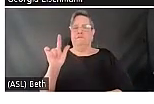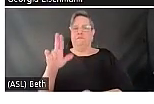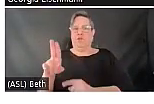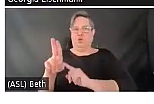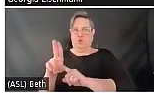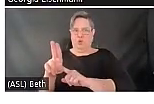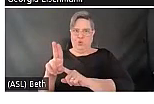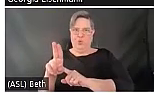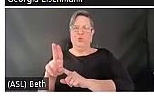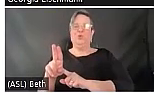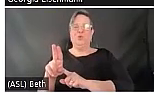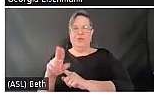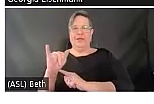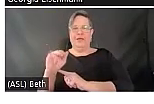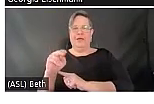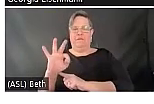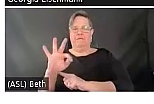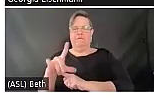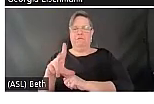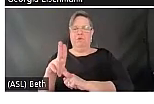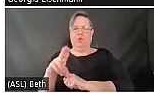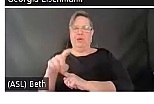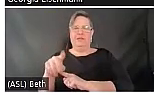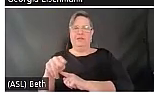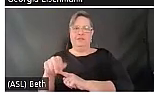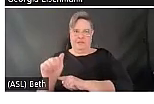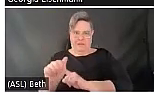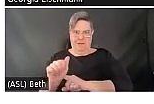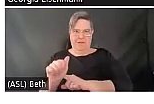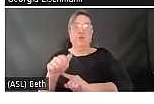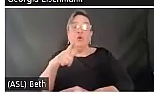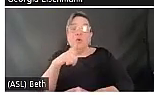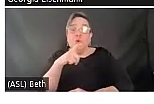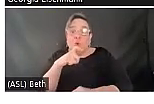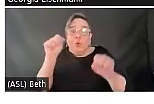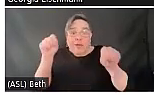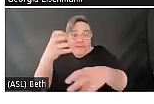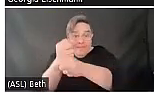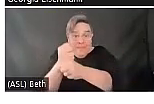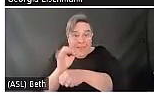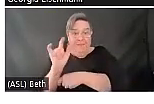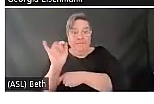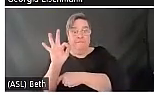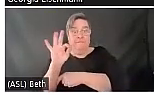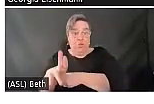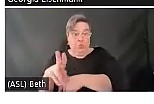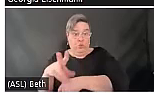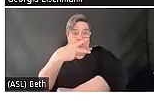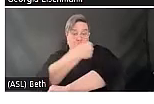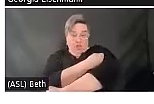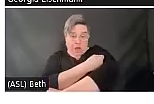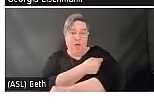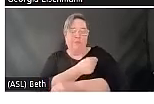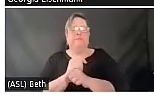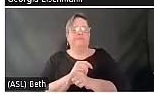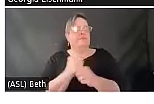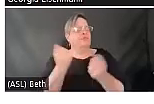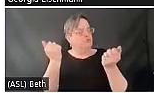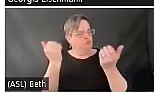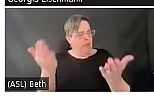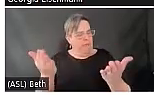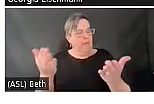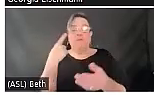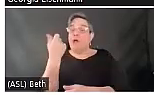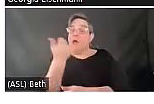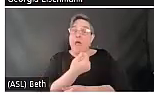briefly on kind of who the vaccine, who can get the vaccine, who should get the vaccine. So it is recommended for anyone 6